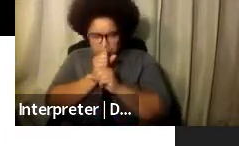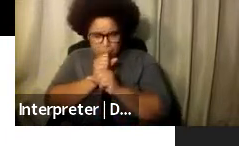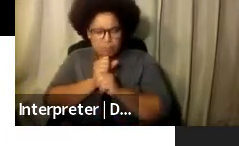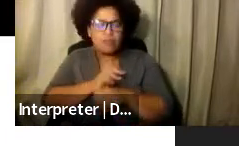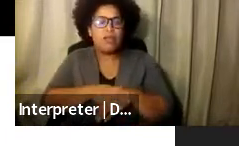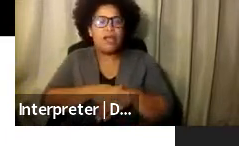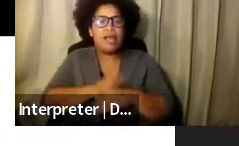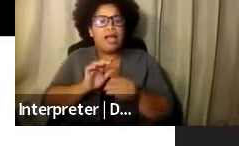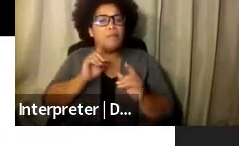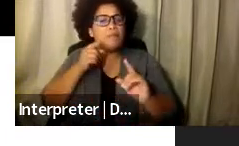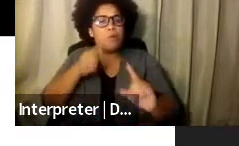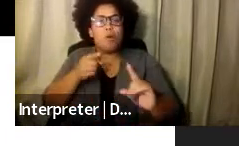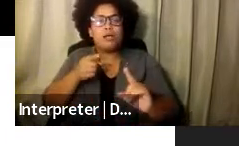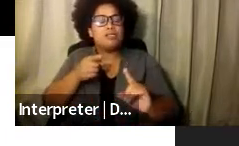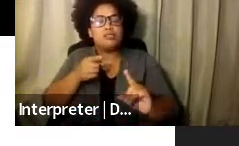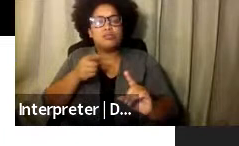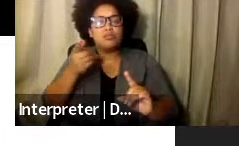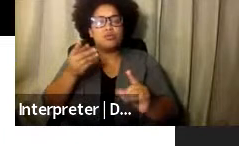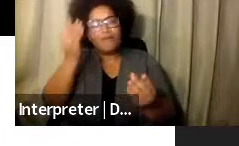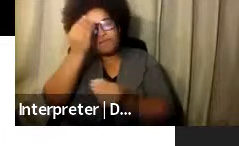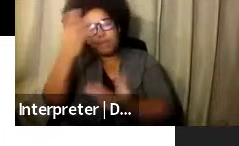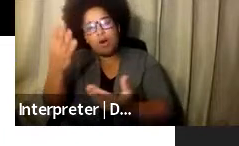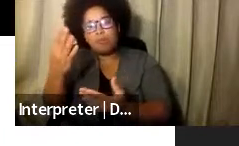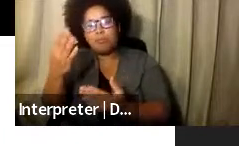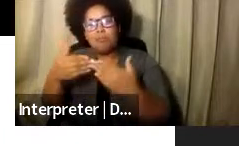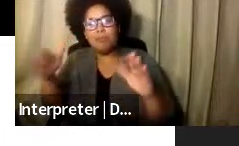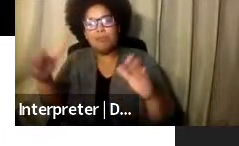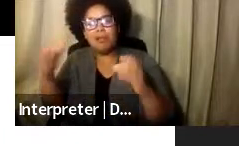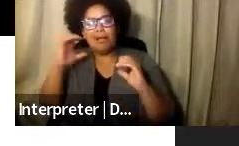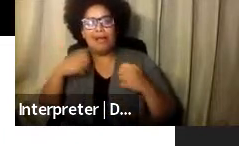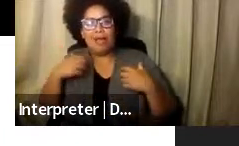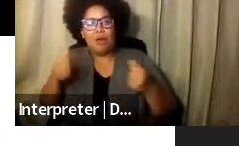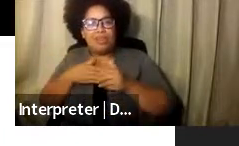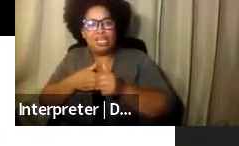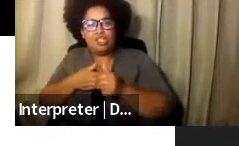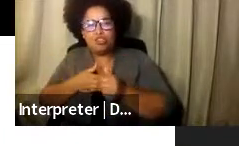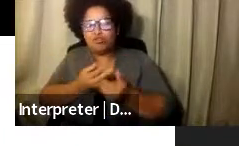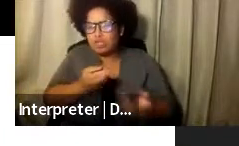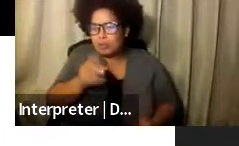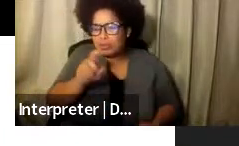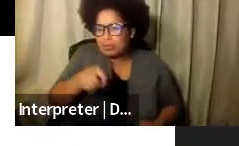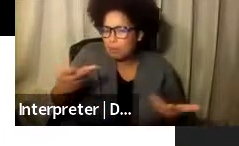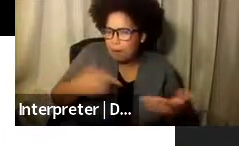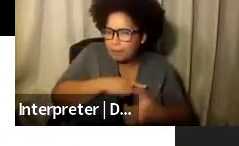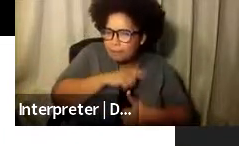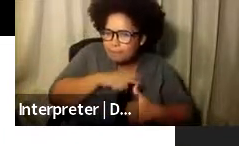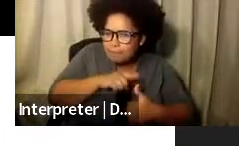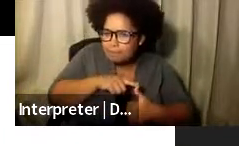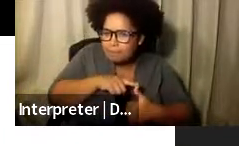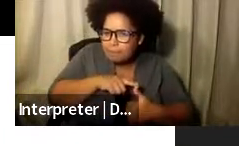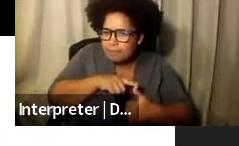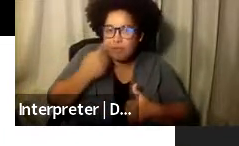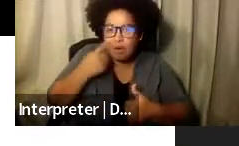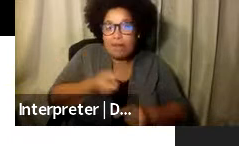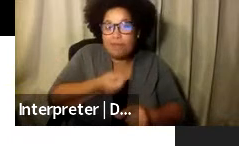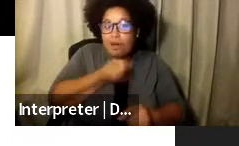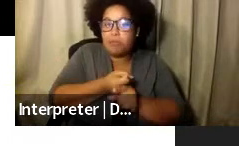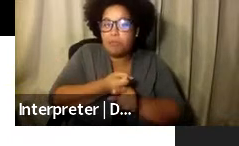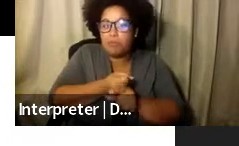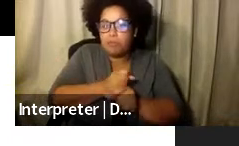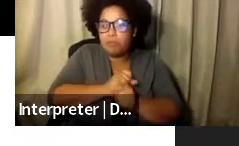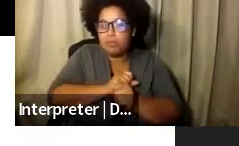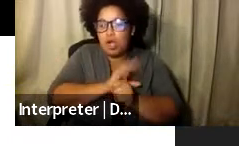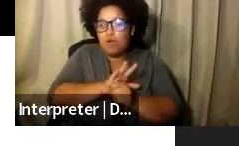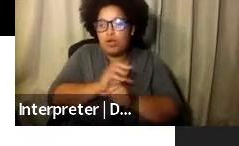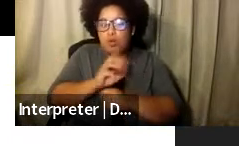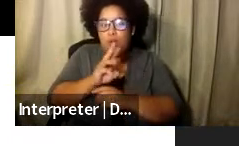inform public health leaders about what resources are needed for when the next wave of COVID sets